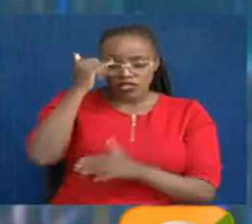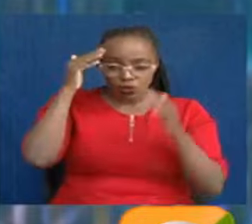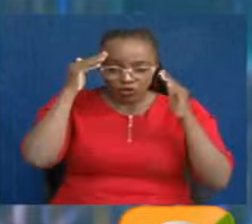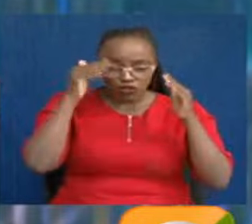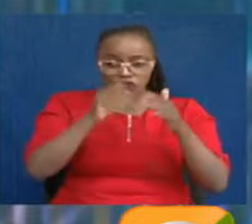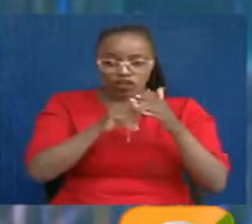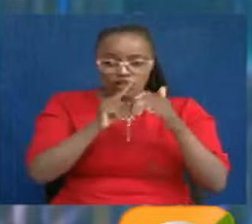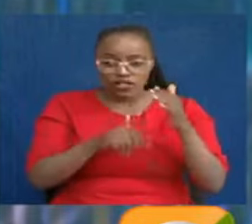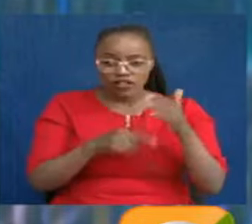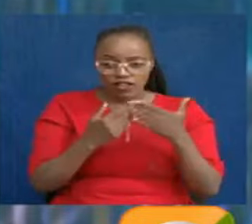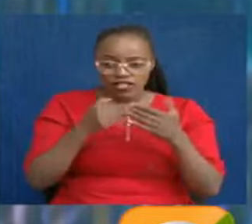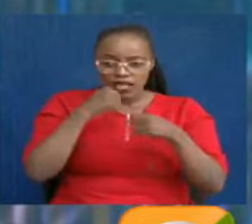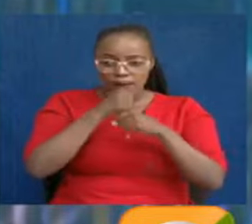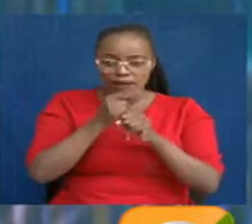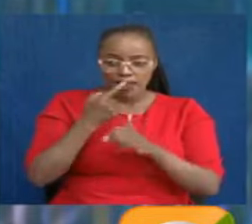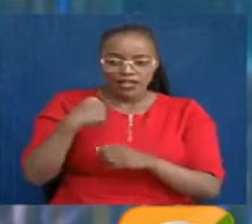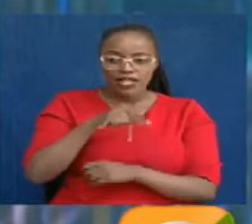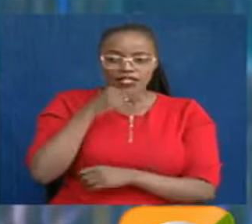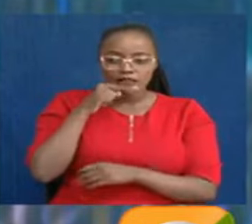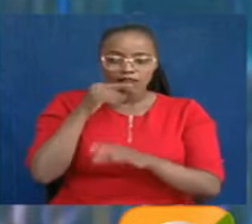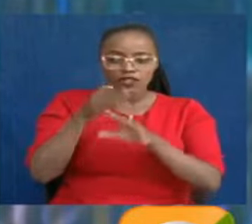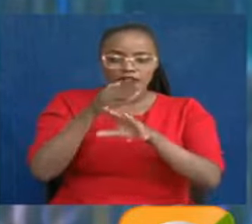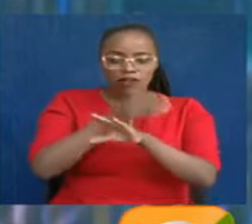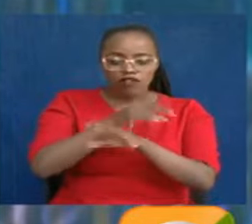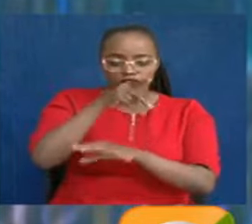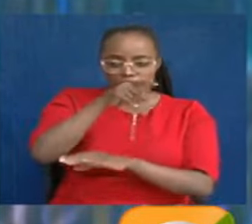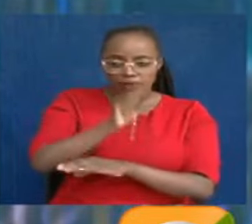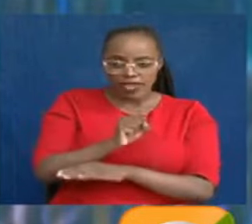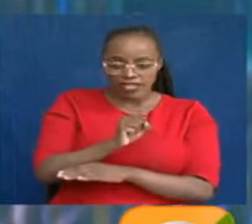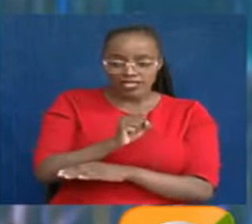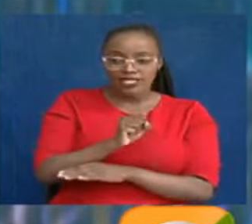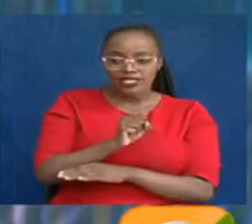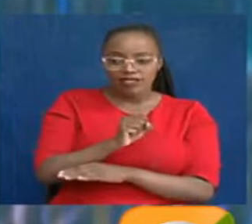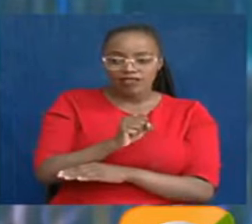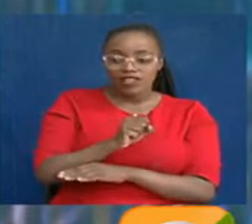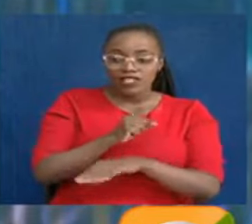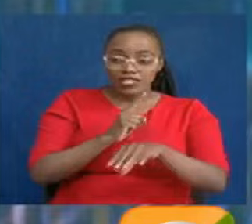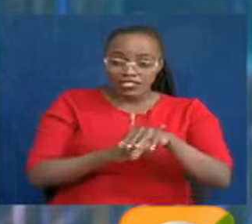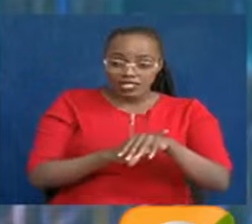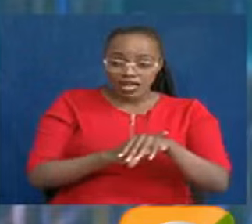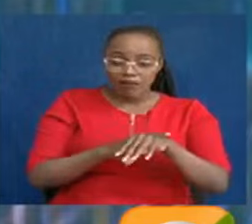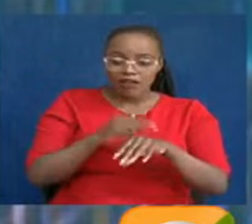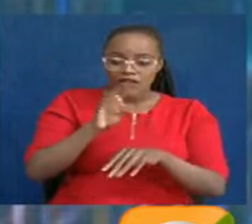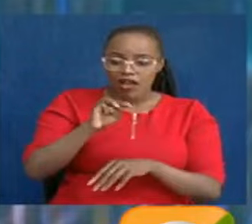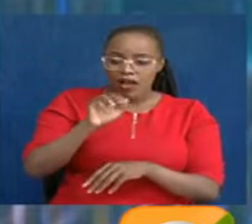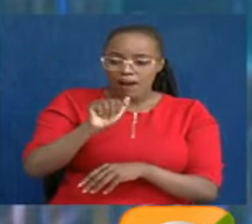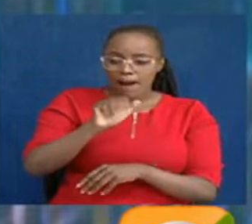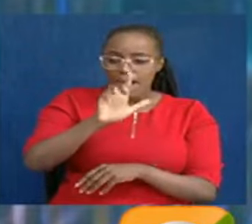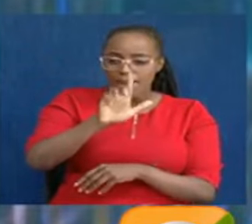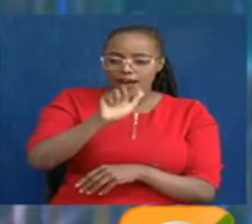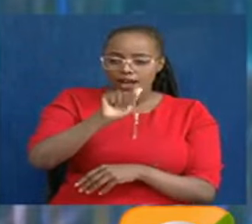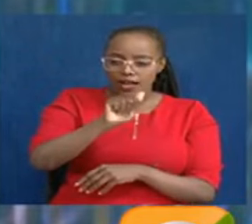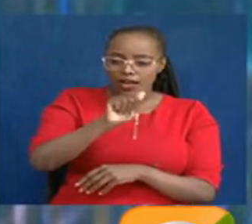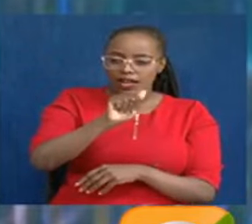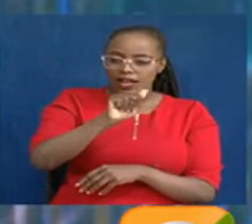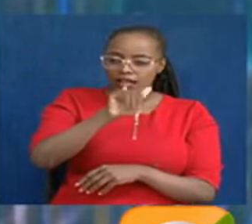is matchmaking, as has been mentioned by the PS, so that the Malaysian investors and companies are